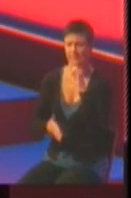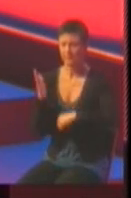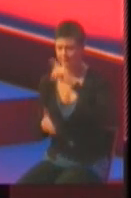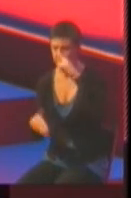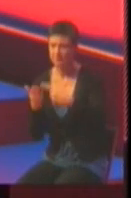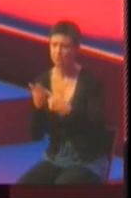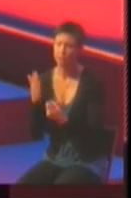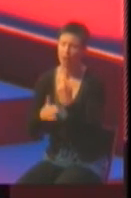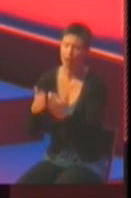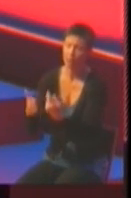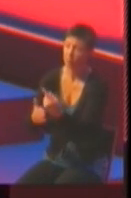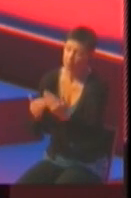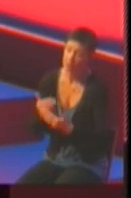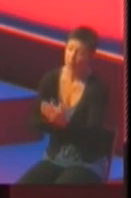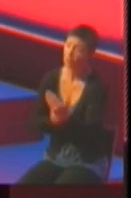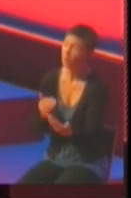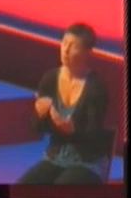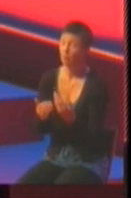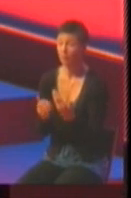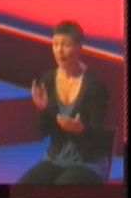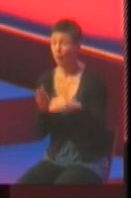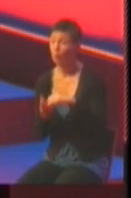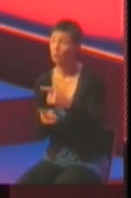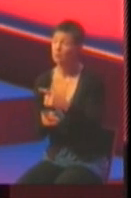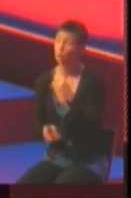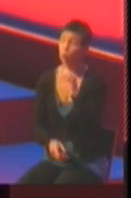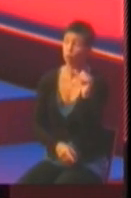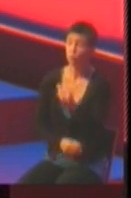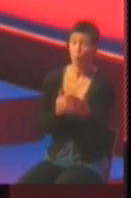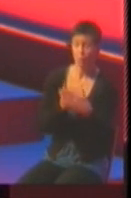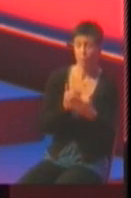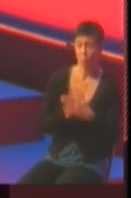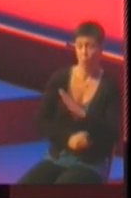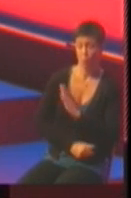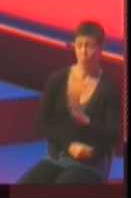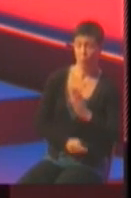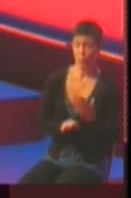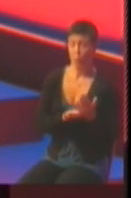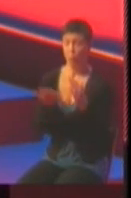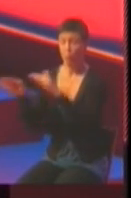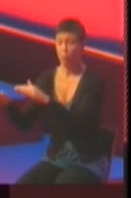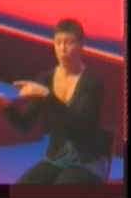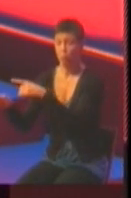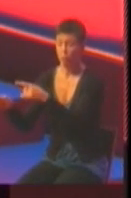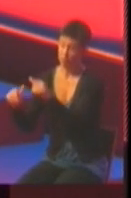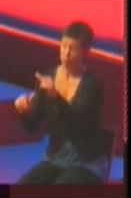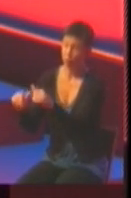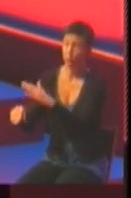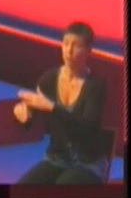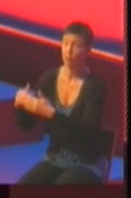decisions to take in the coming months, including whether or not more troops are needed in the short